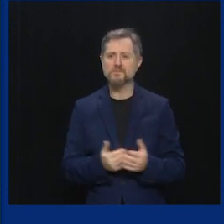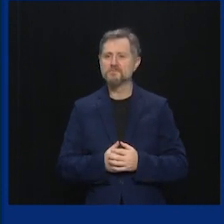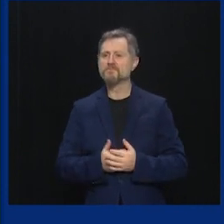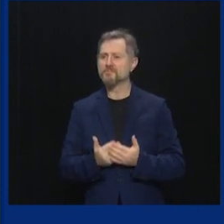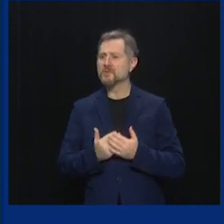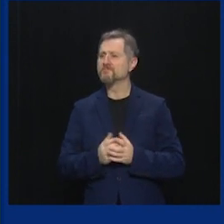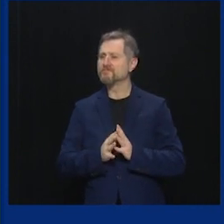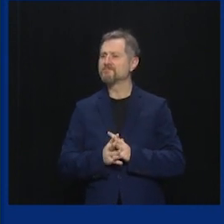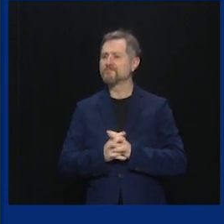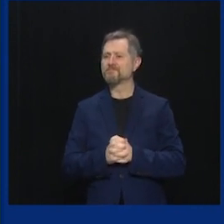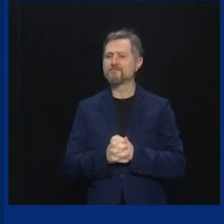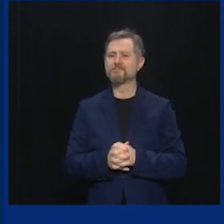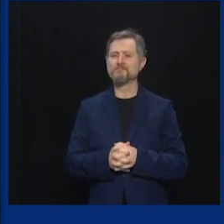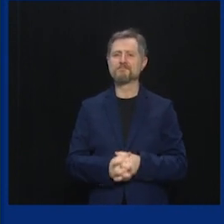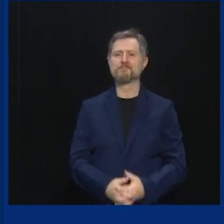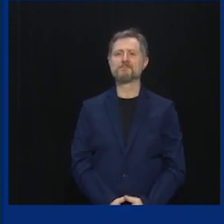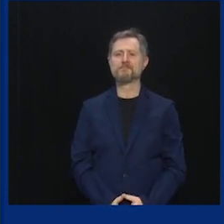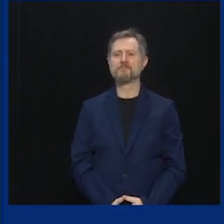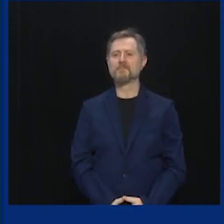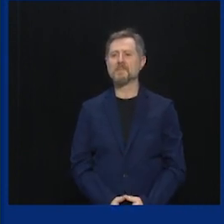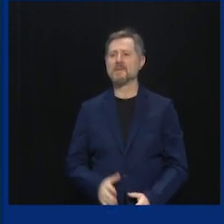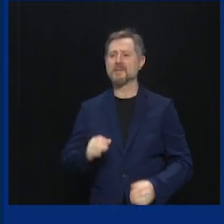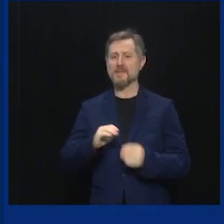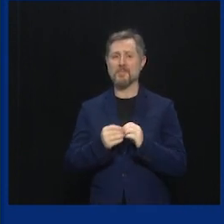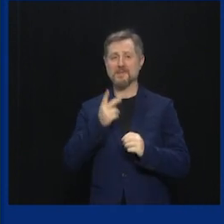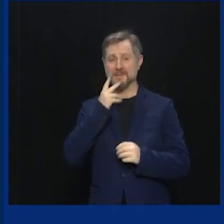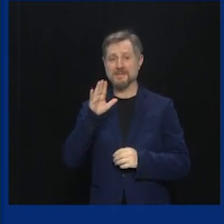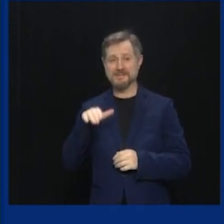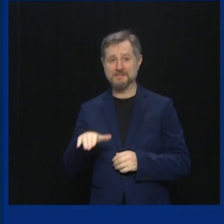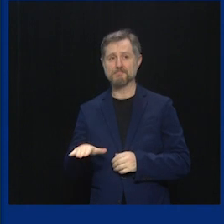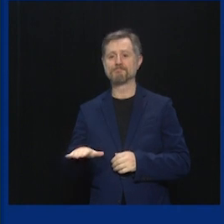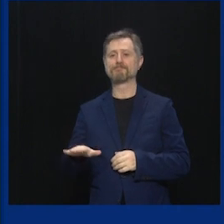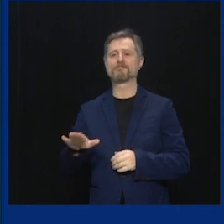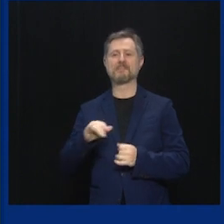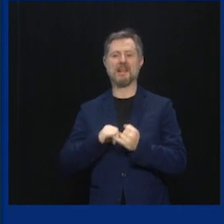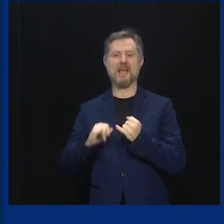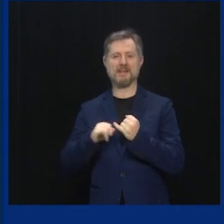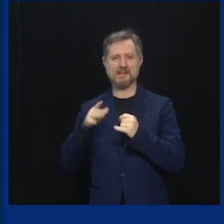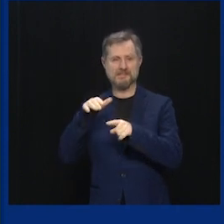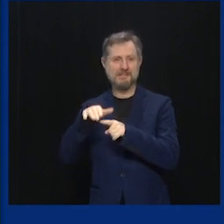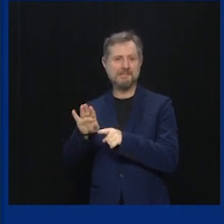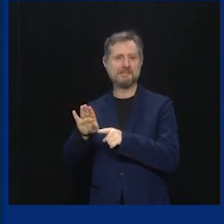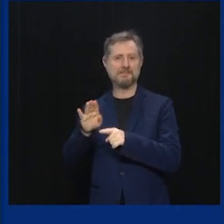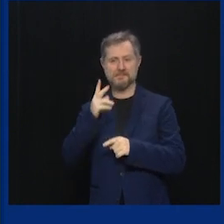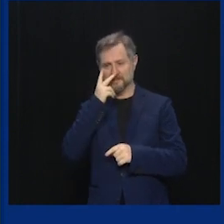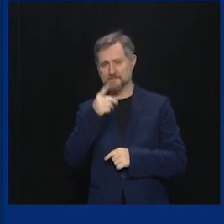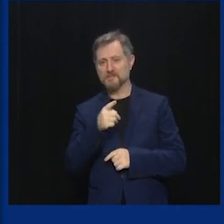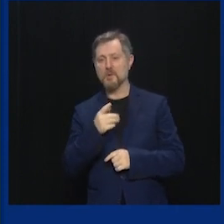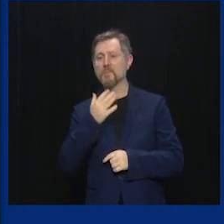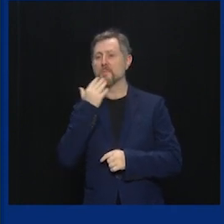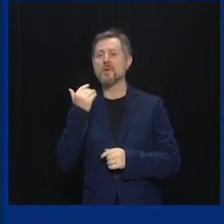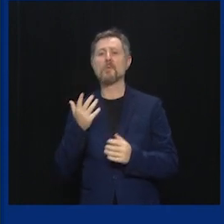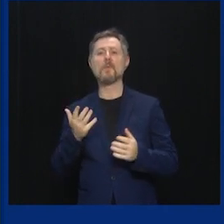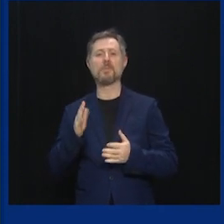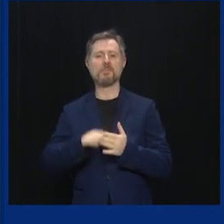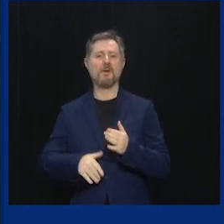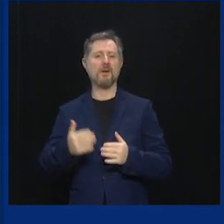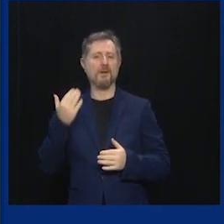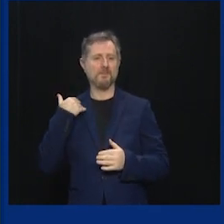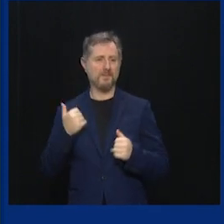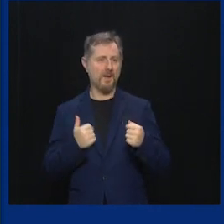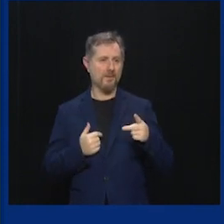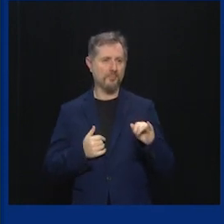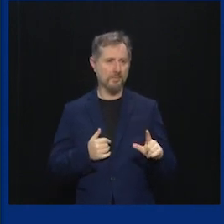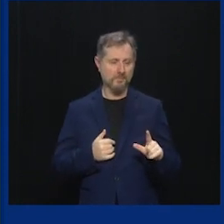the trend is continuing in a bad direction. You can see that heading up. Again, not anywhere near what it was back in April, but there is no excuse. This should